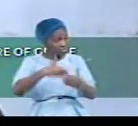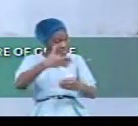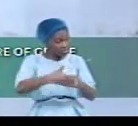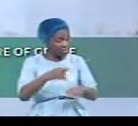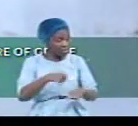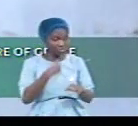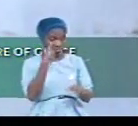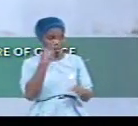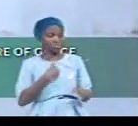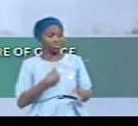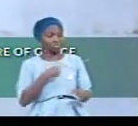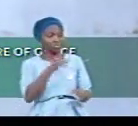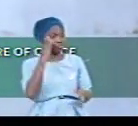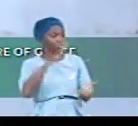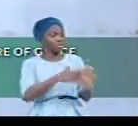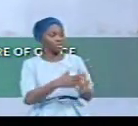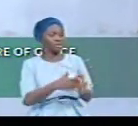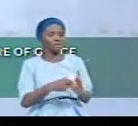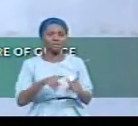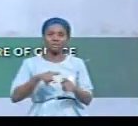life. But